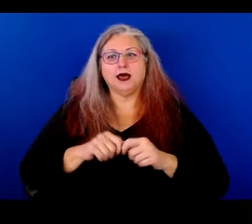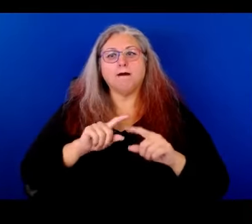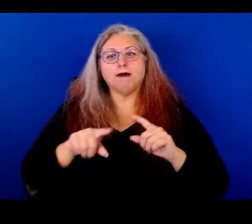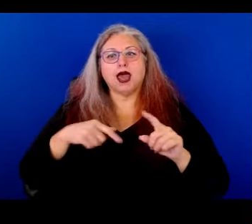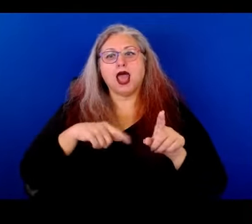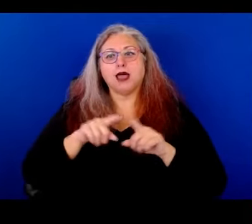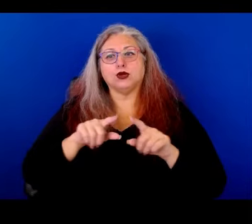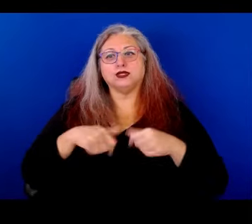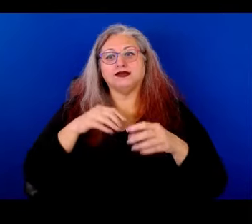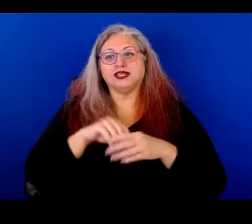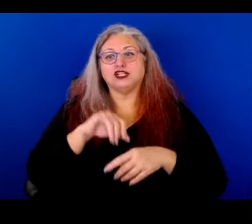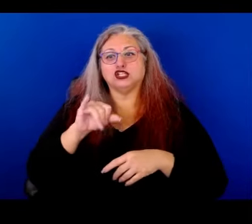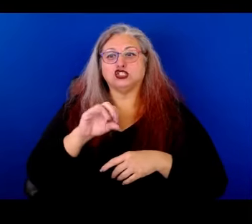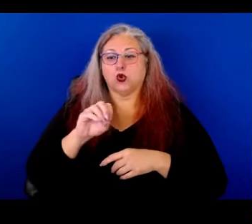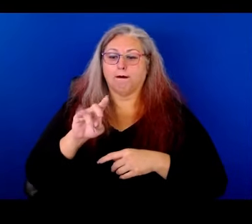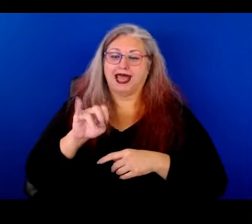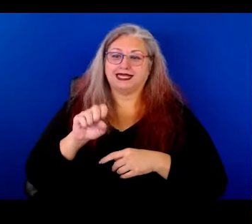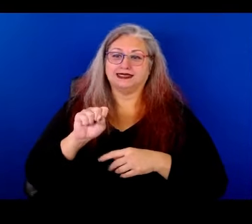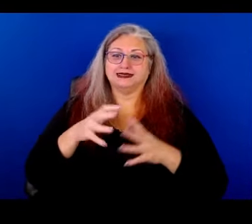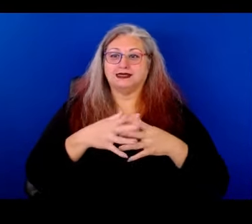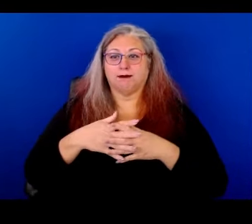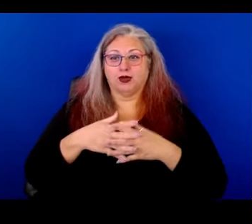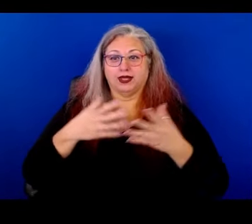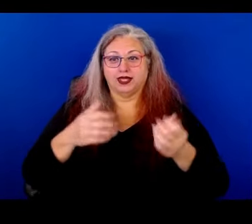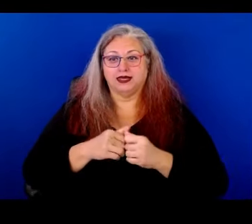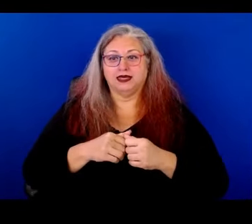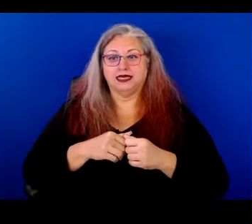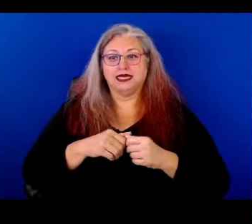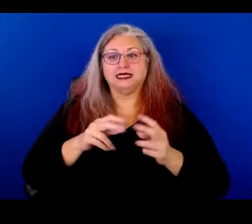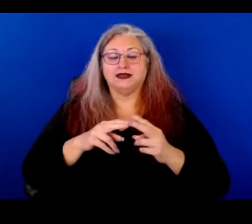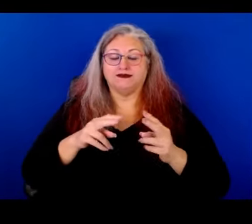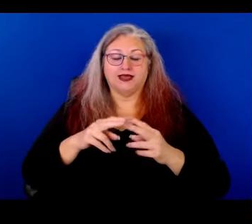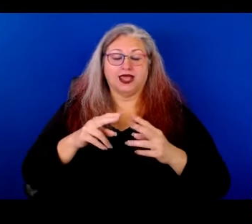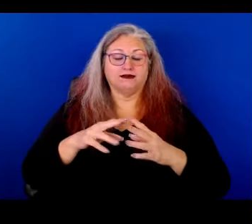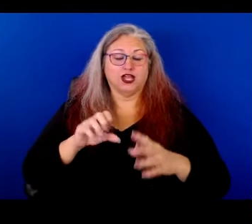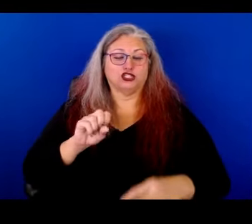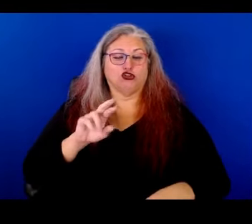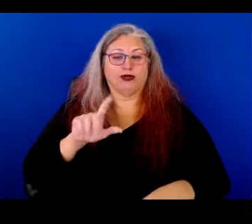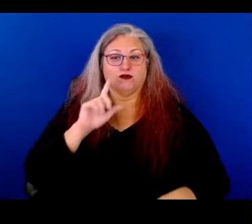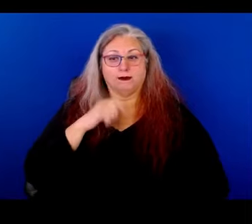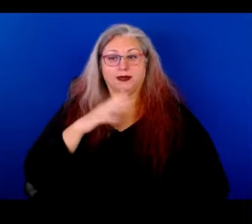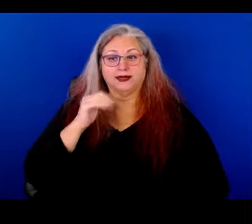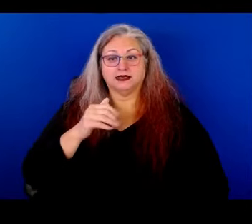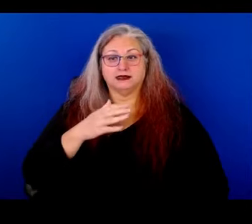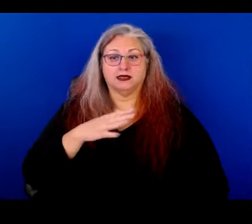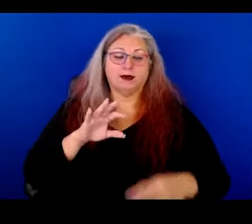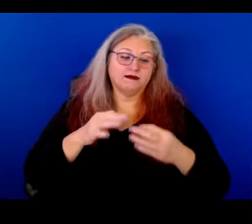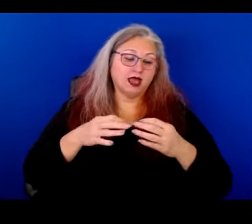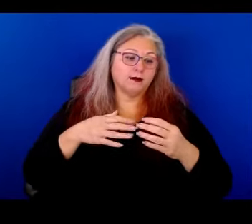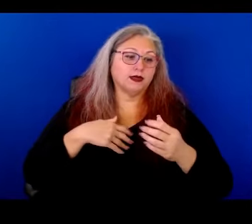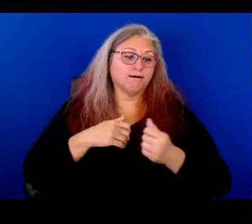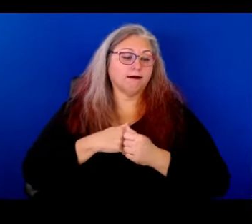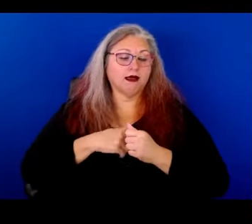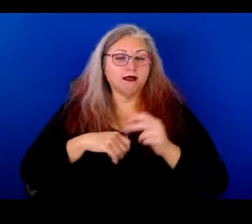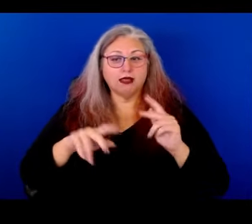But I'm also living in Joe Biden's America. And it's very surreal for me because my family, my